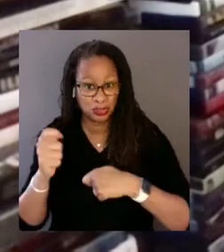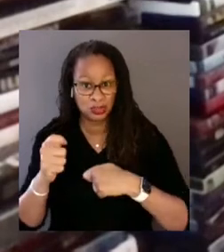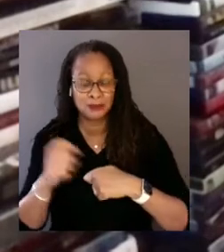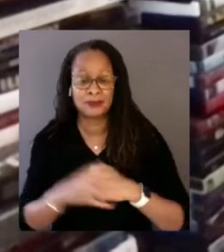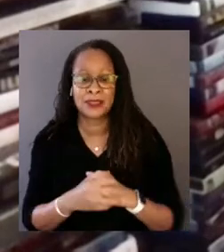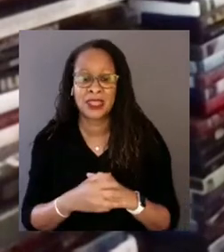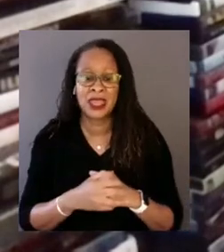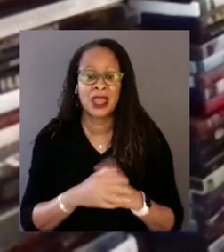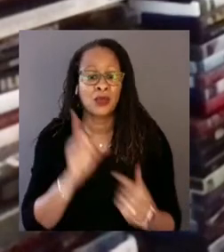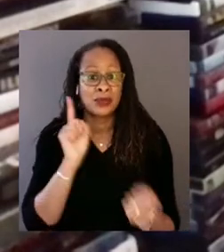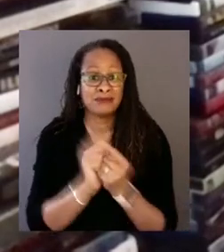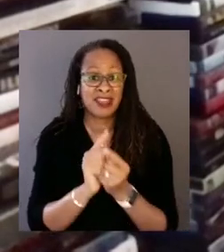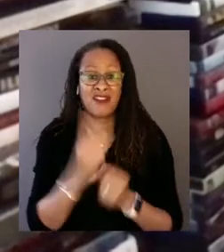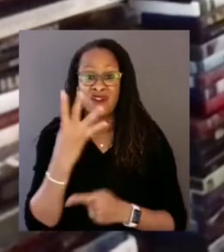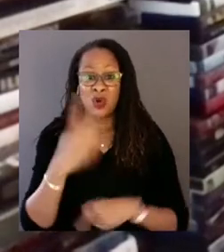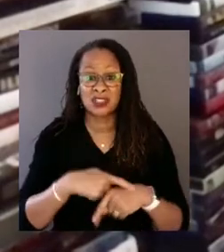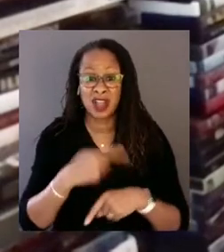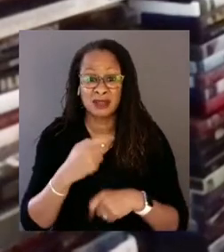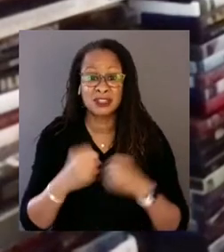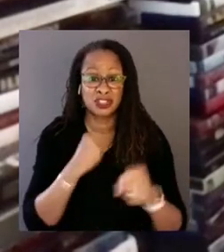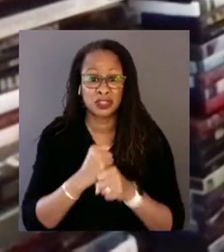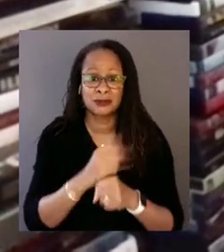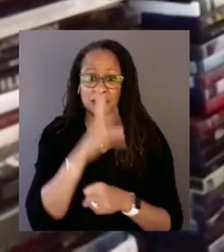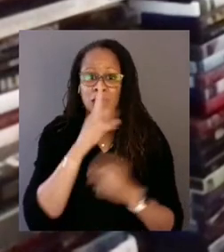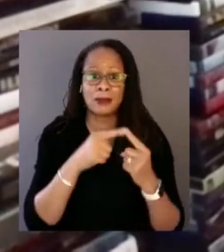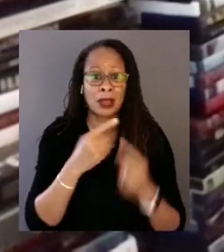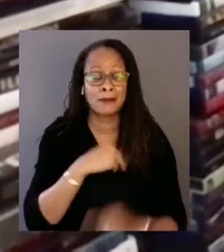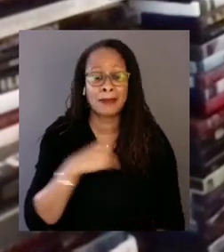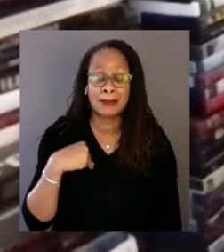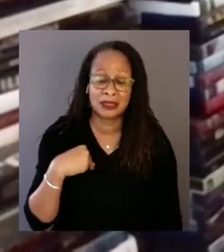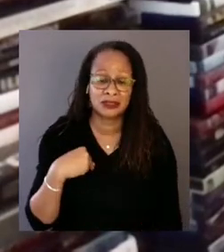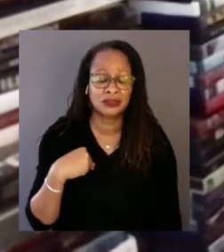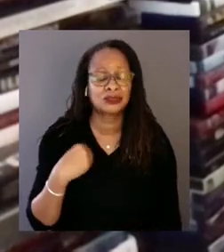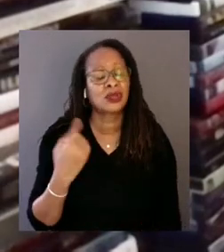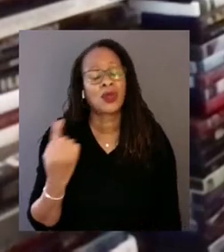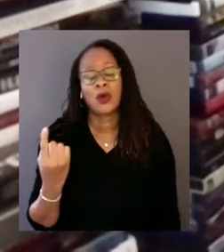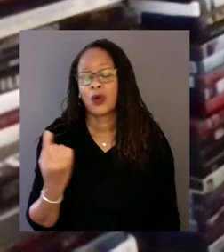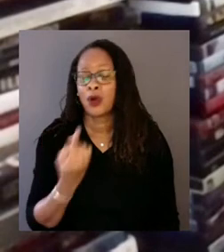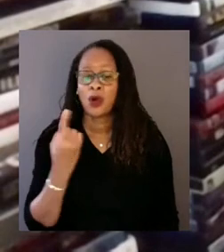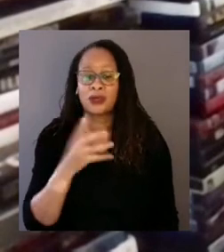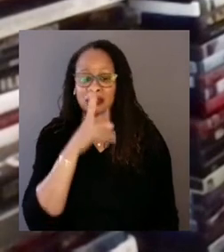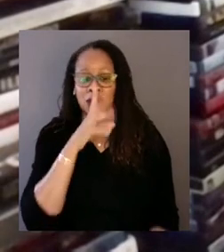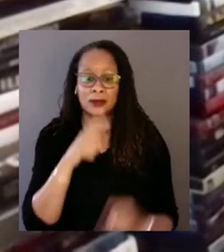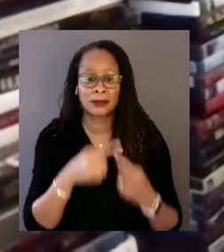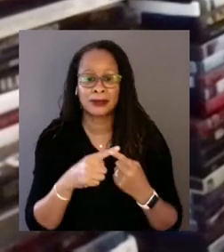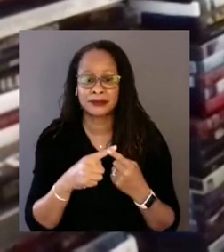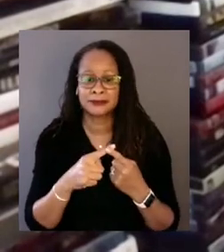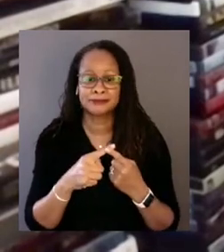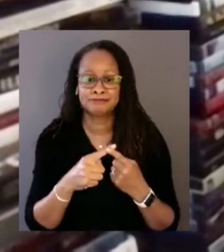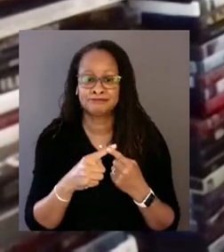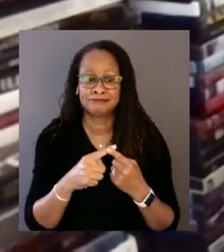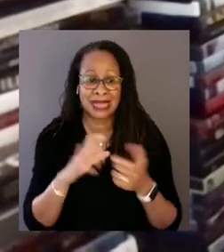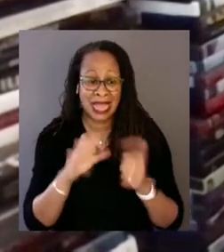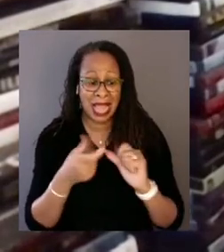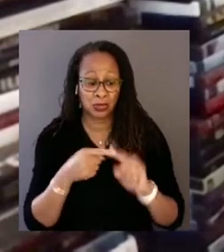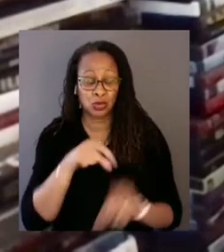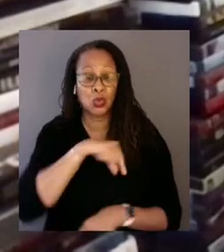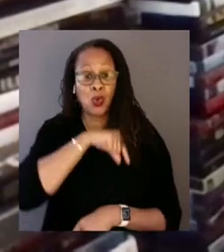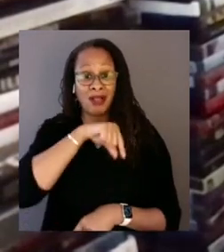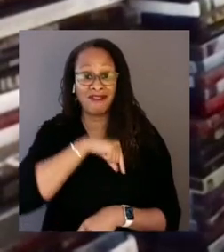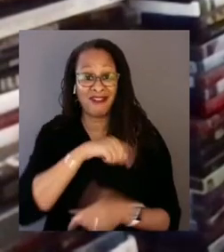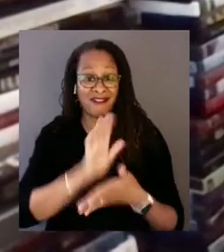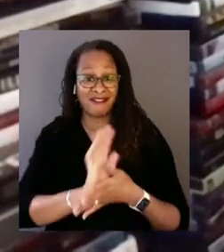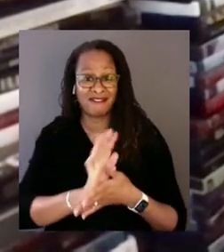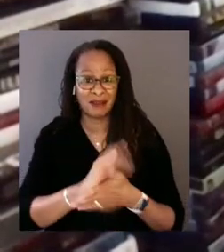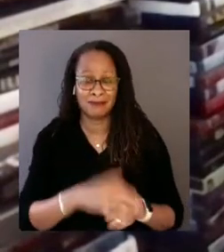year to talk about membership, we're always talking about how to qualify a film, right? That's always part